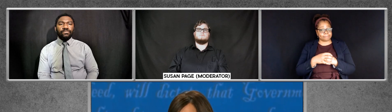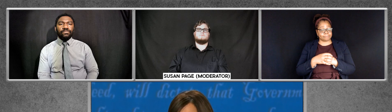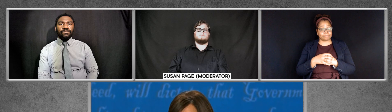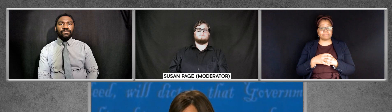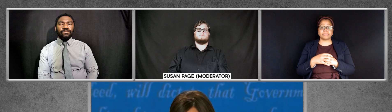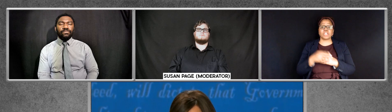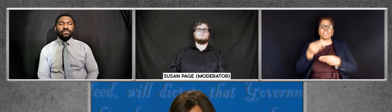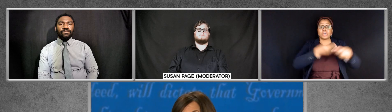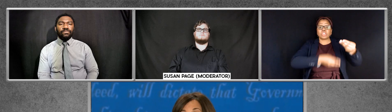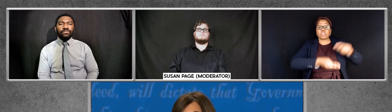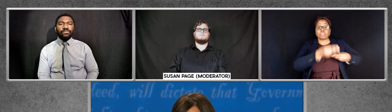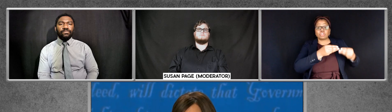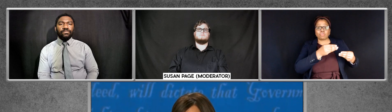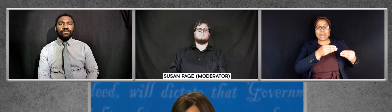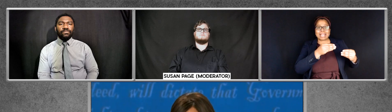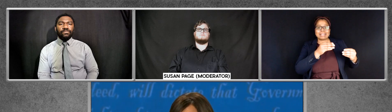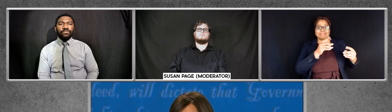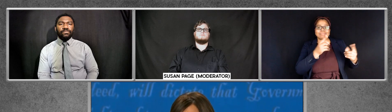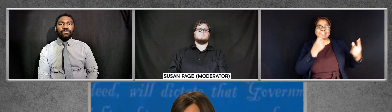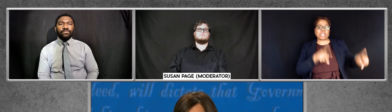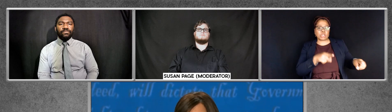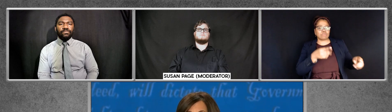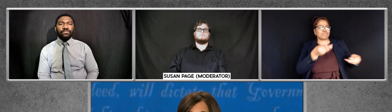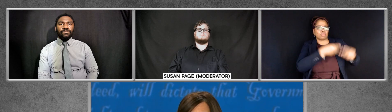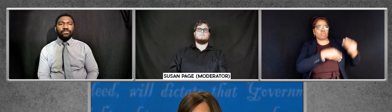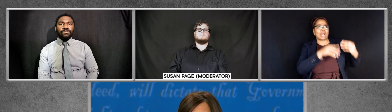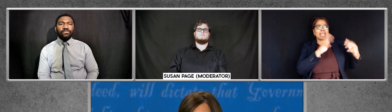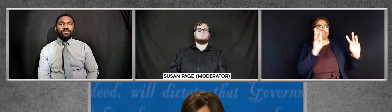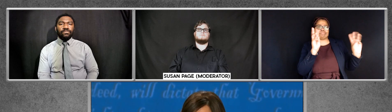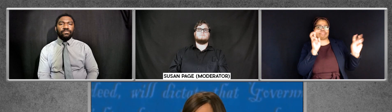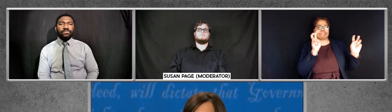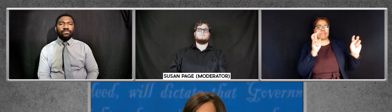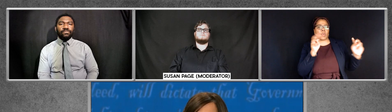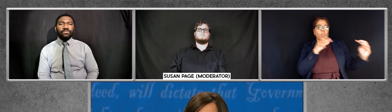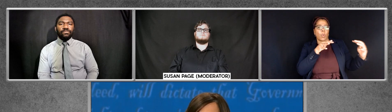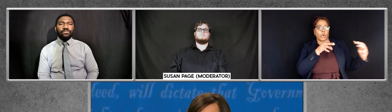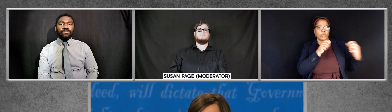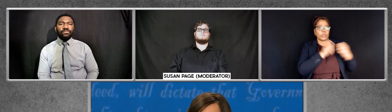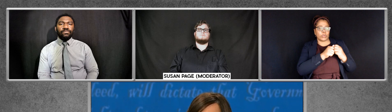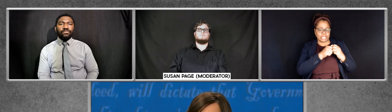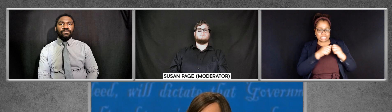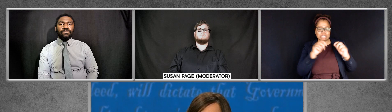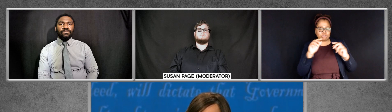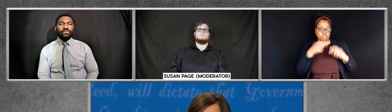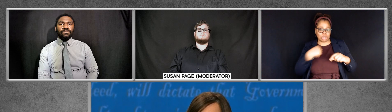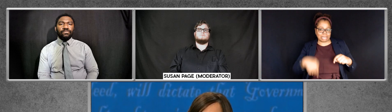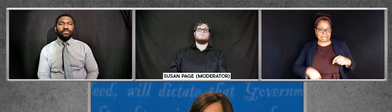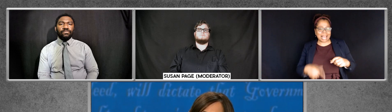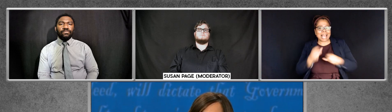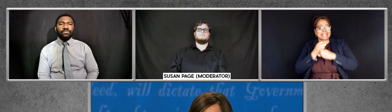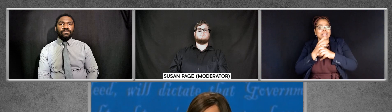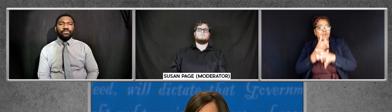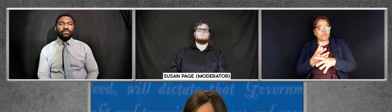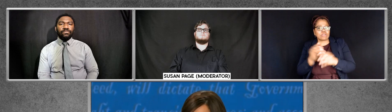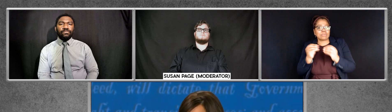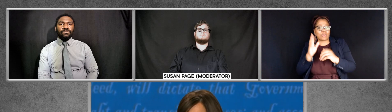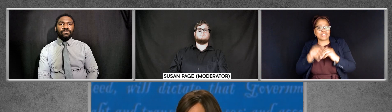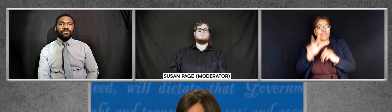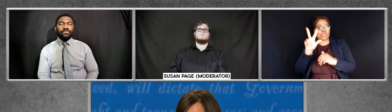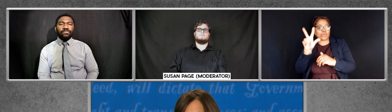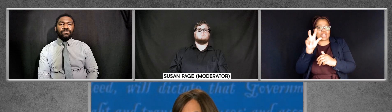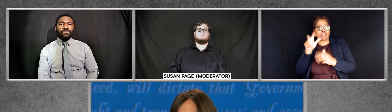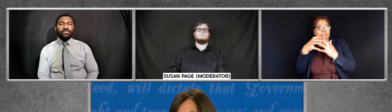deal, the trade war, they wanted to call it, with China. It resulted in the loss of over 300